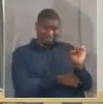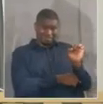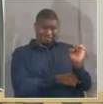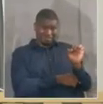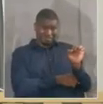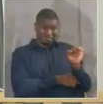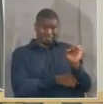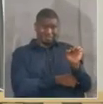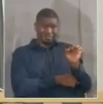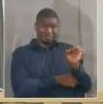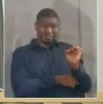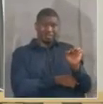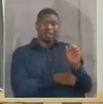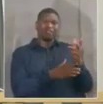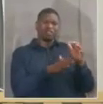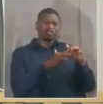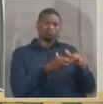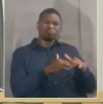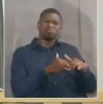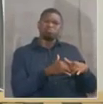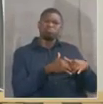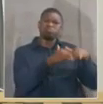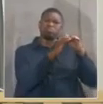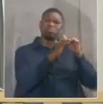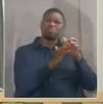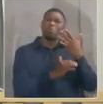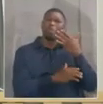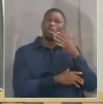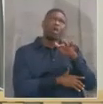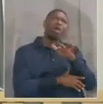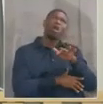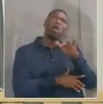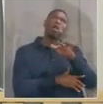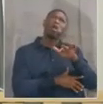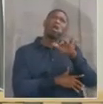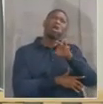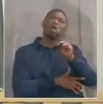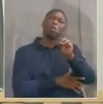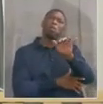was formed around May